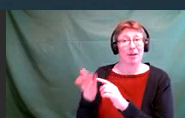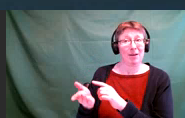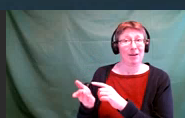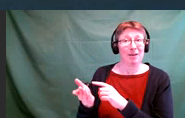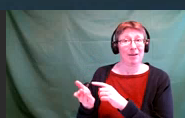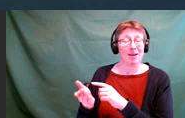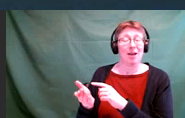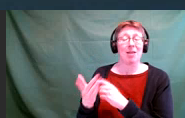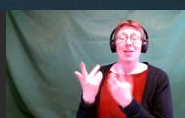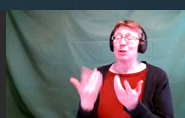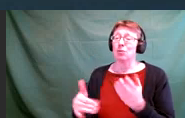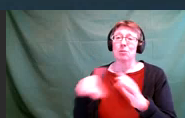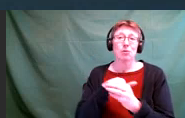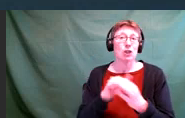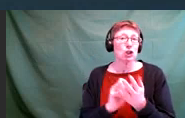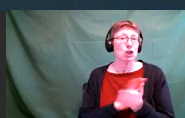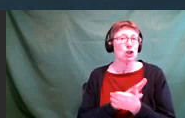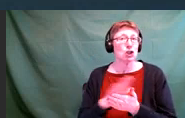share price.